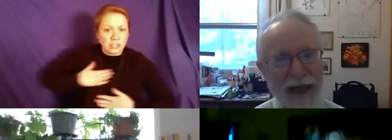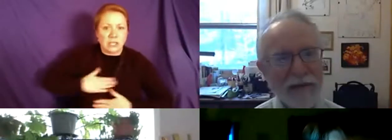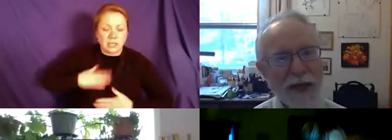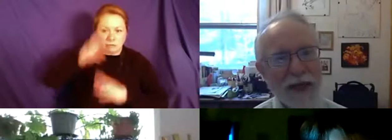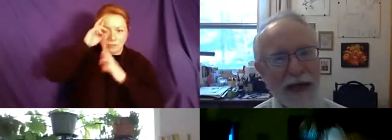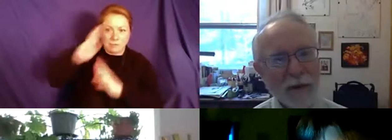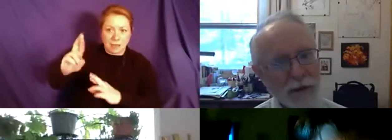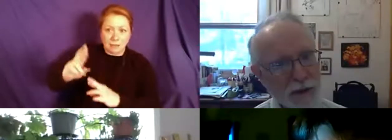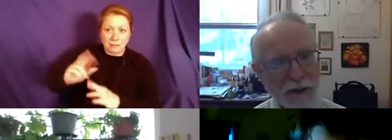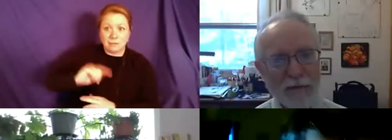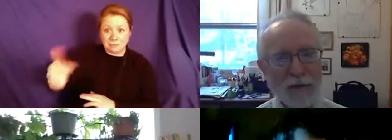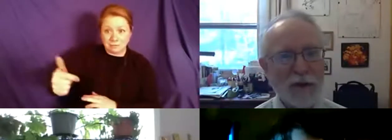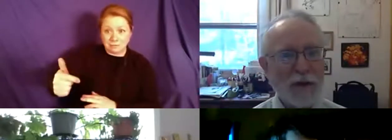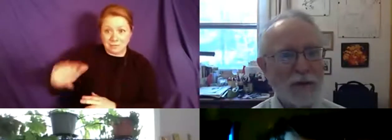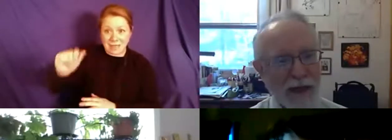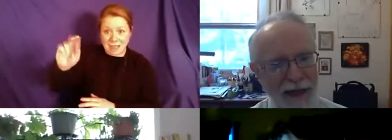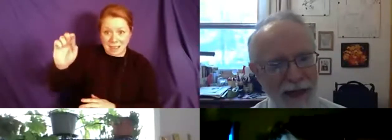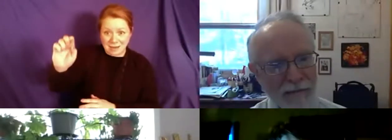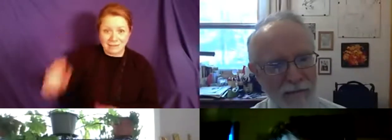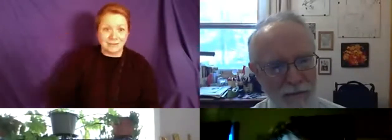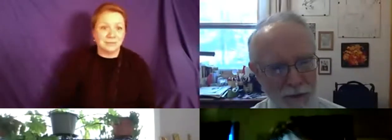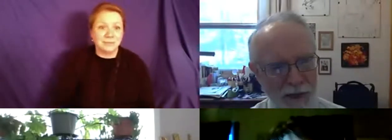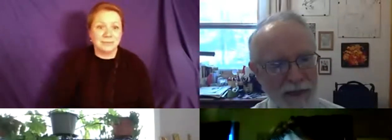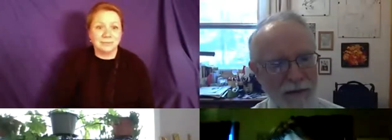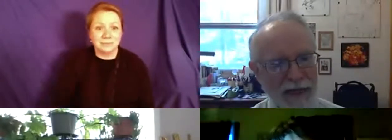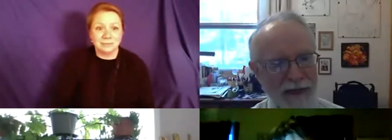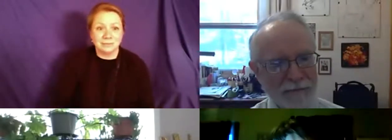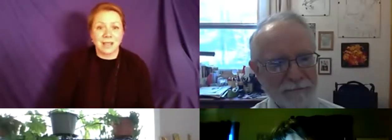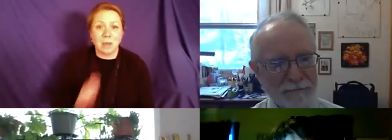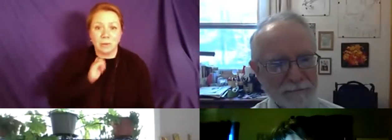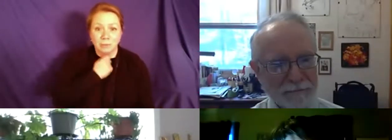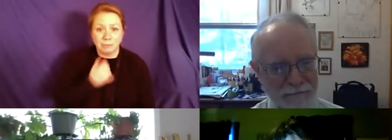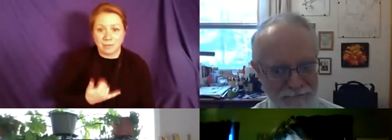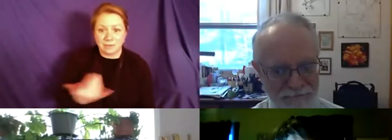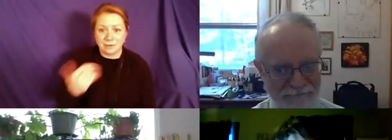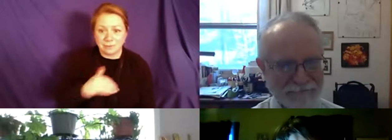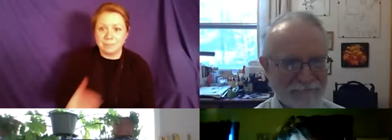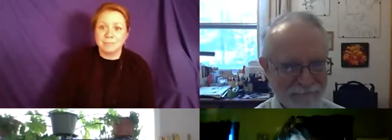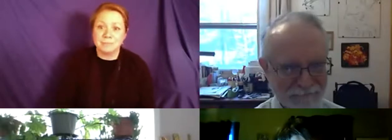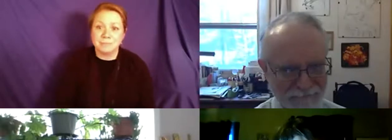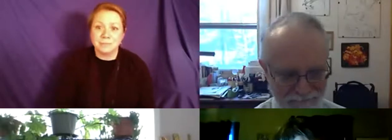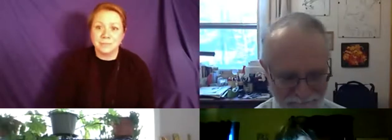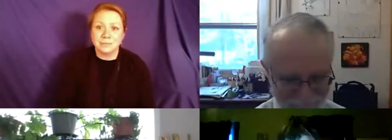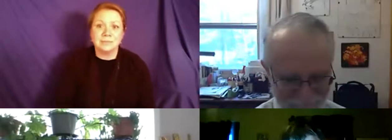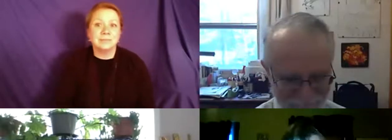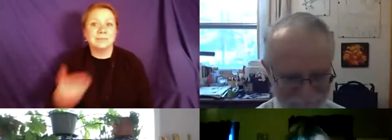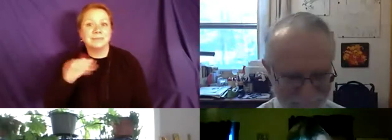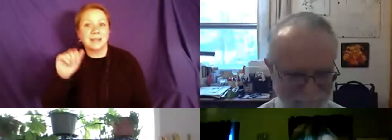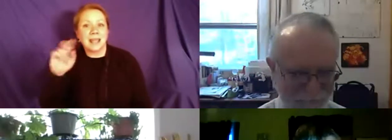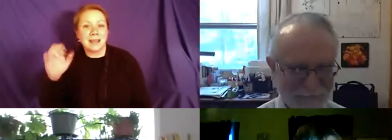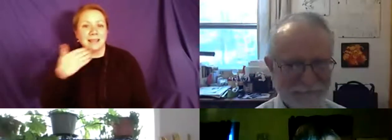respect, Anne, I'm going to turn it over to you and mute myself again. Thank you, Ed,